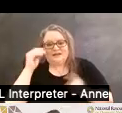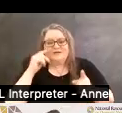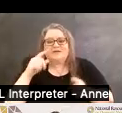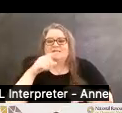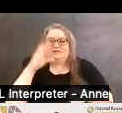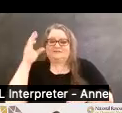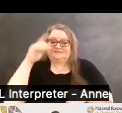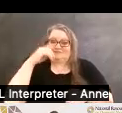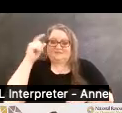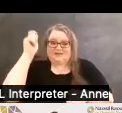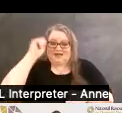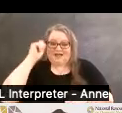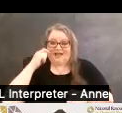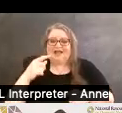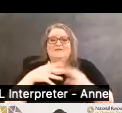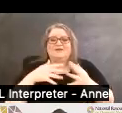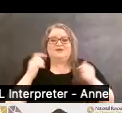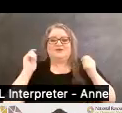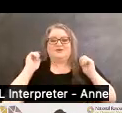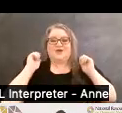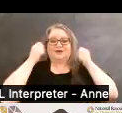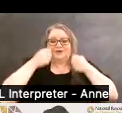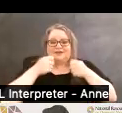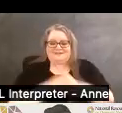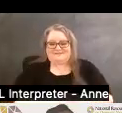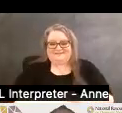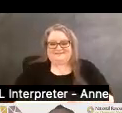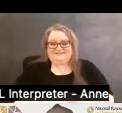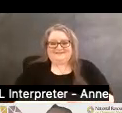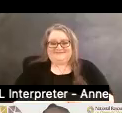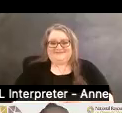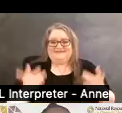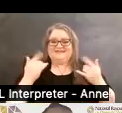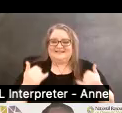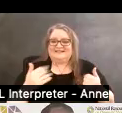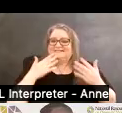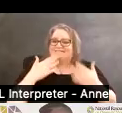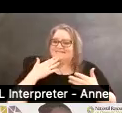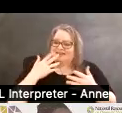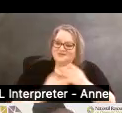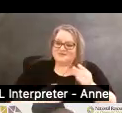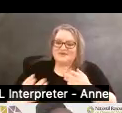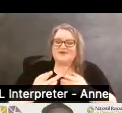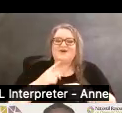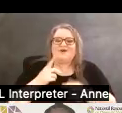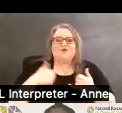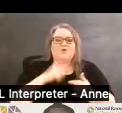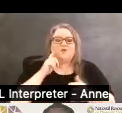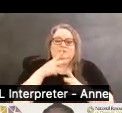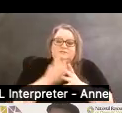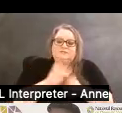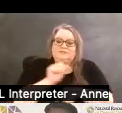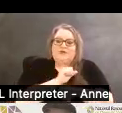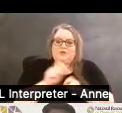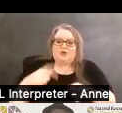Thank you, Tony and TL. And so what we will do, we will jump right in to the work that's been